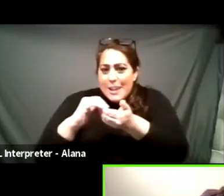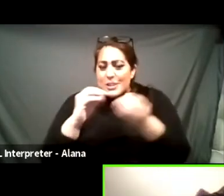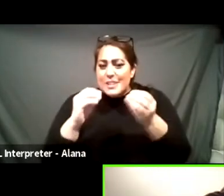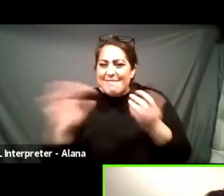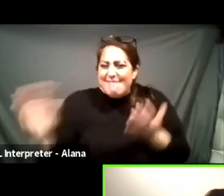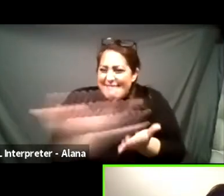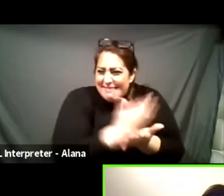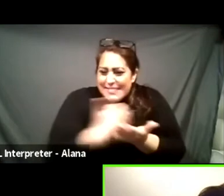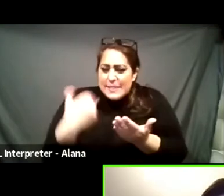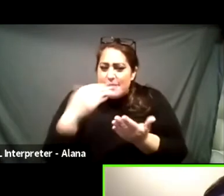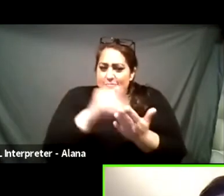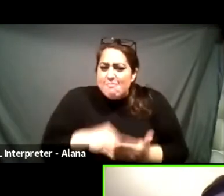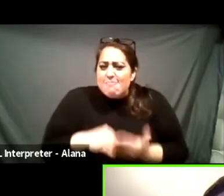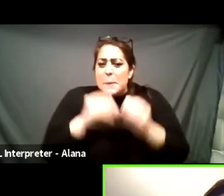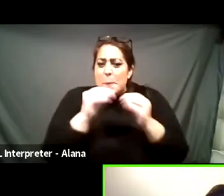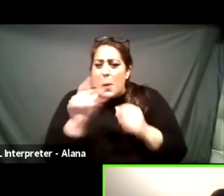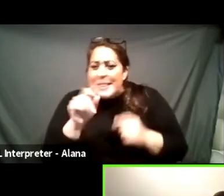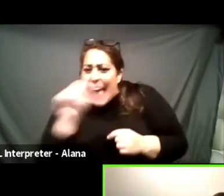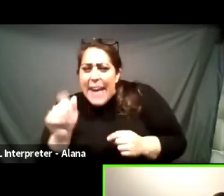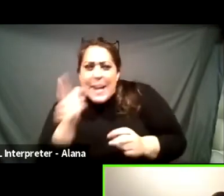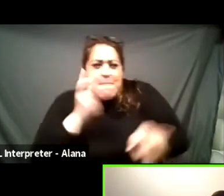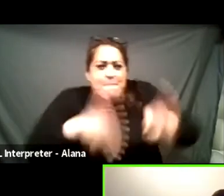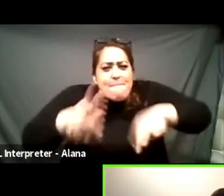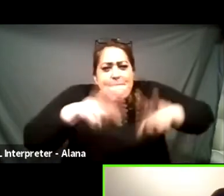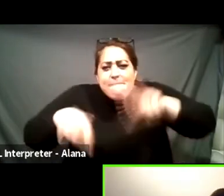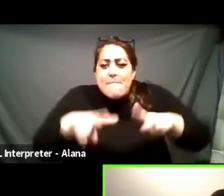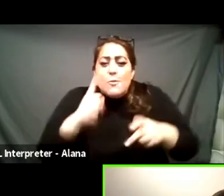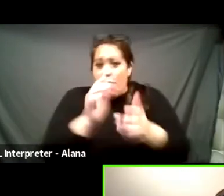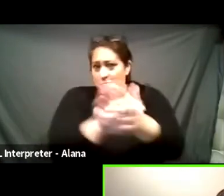it's always super interesting. Congratulations, Aladin.